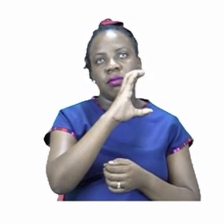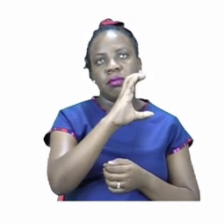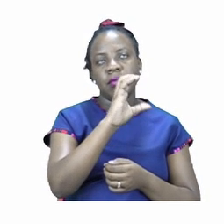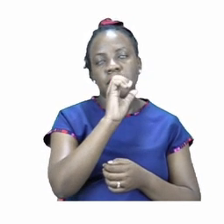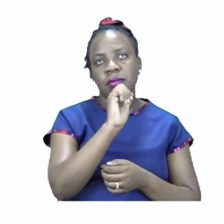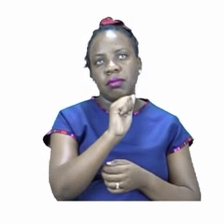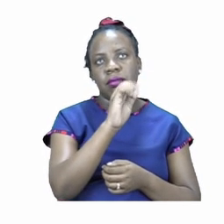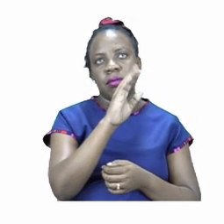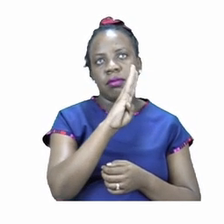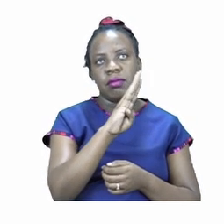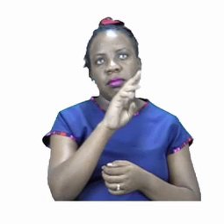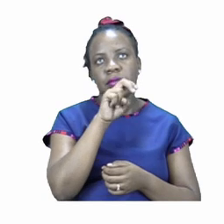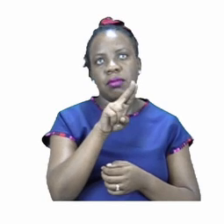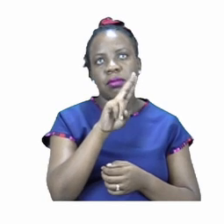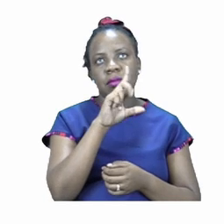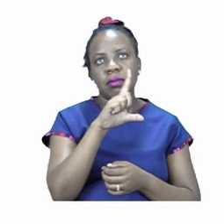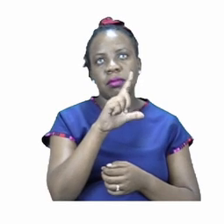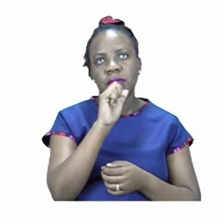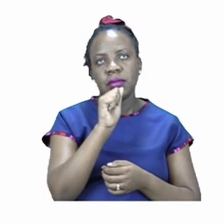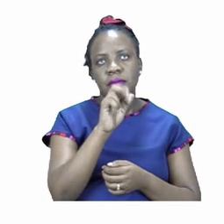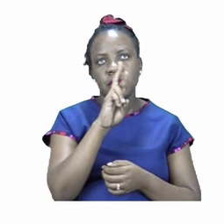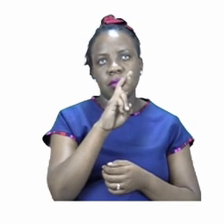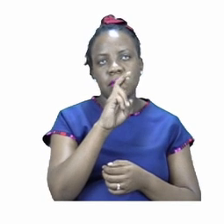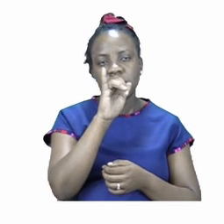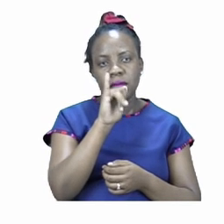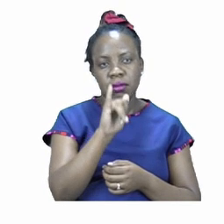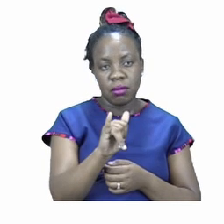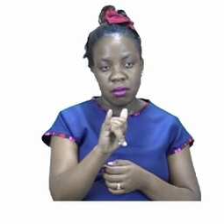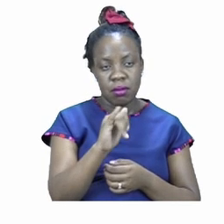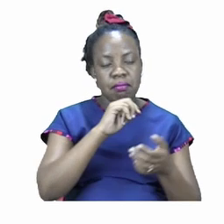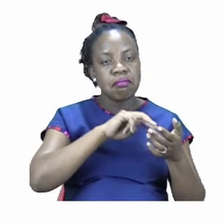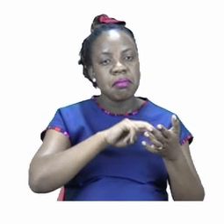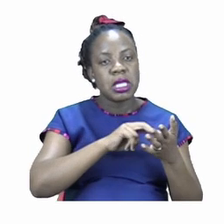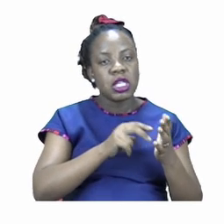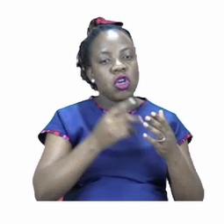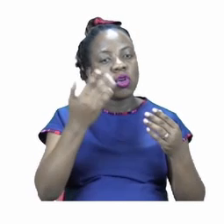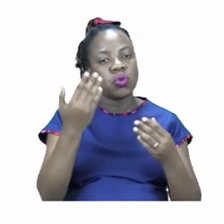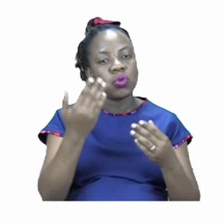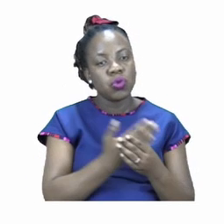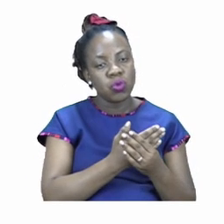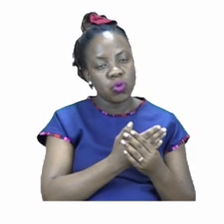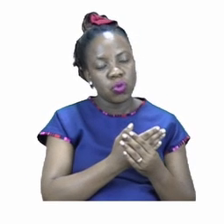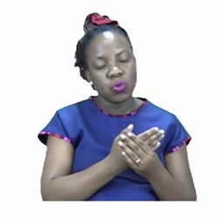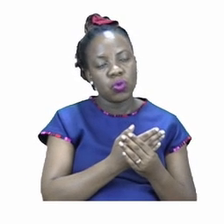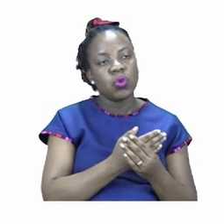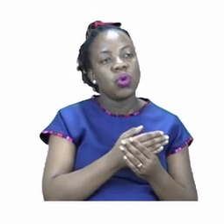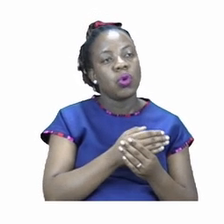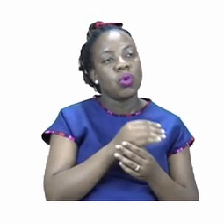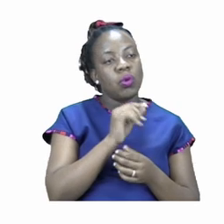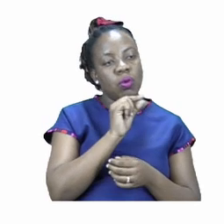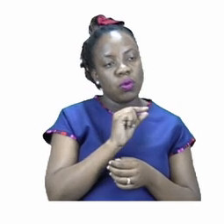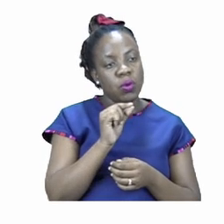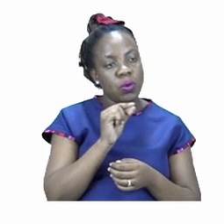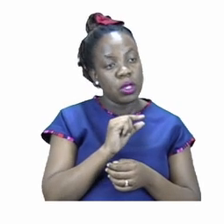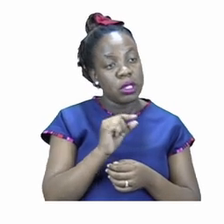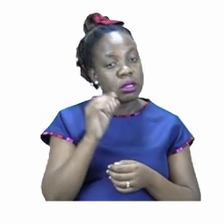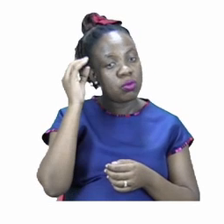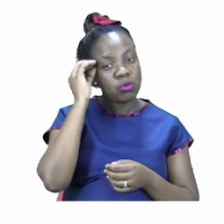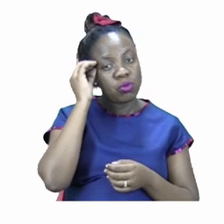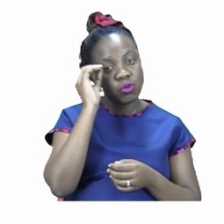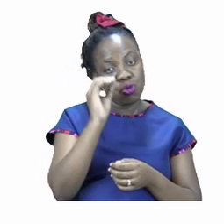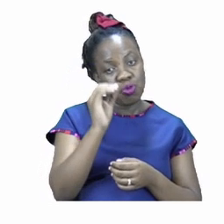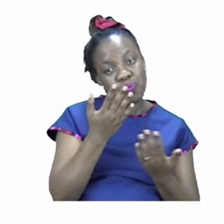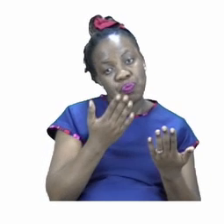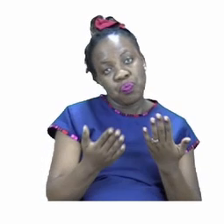into. And then sight words are the ones that we normally see when we are reading and writing, but we need to